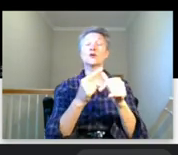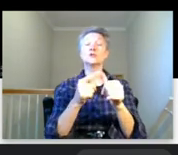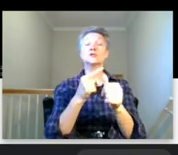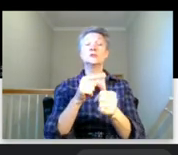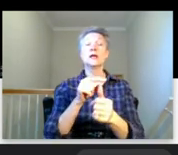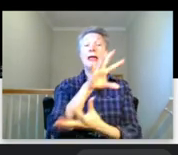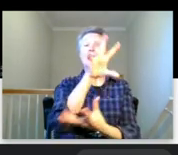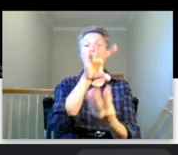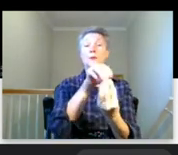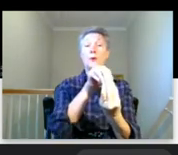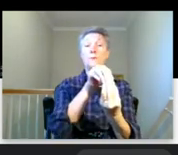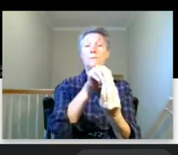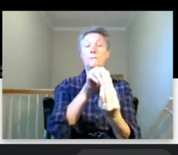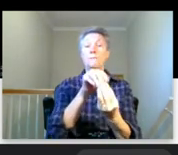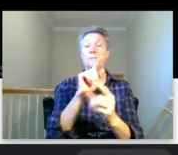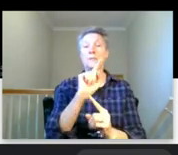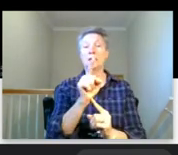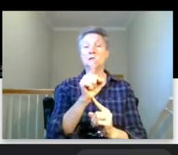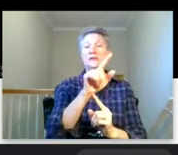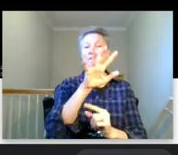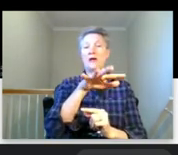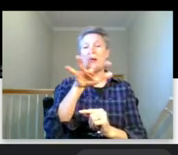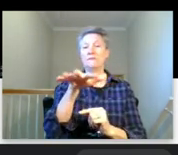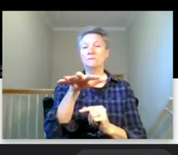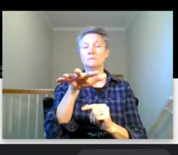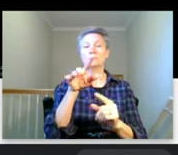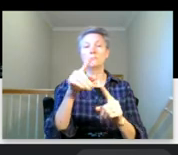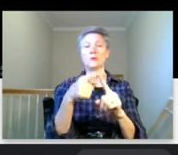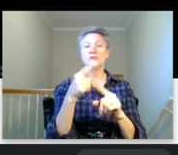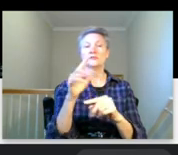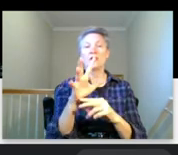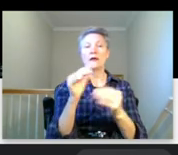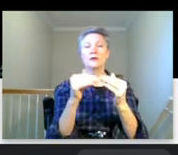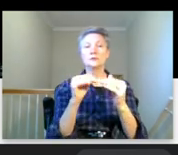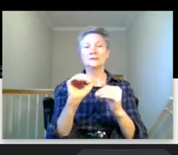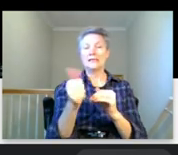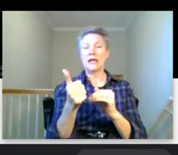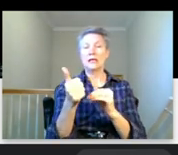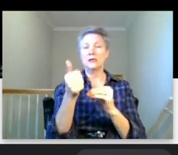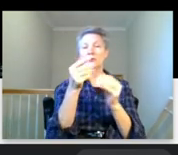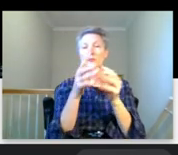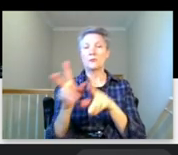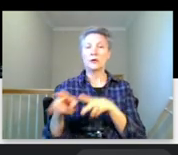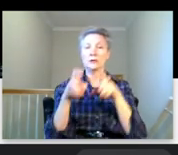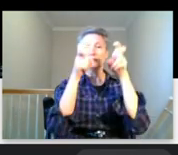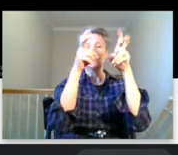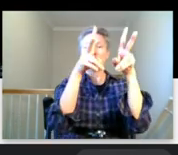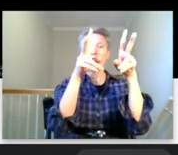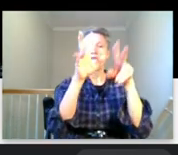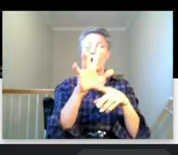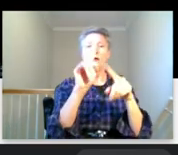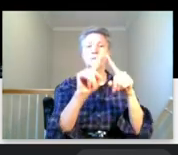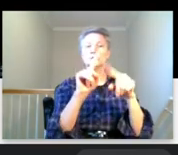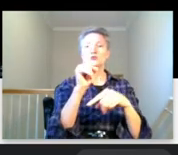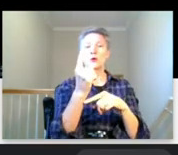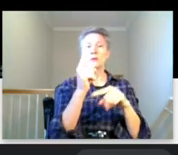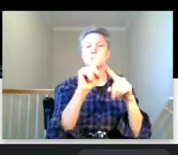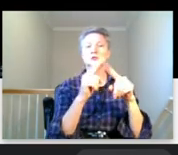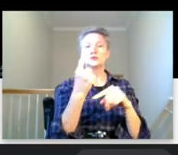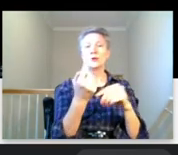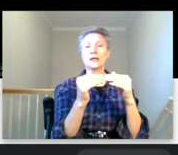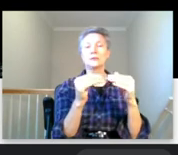right, 5 plus 5 is 10. I'll regroup. 5 plus 1 plus 1 is 7.